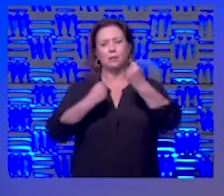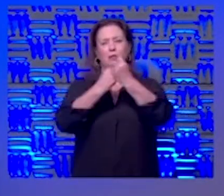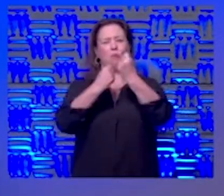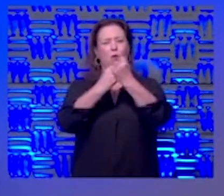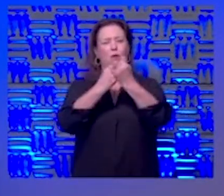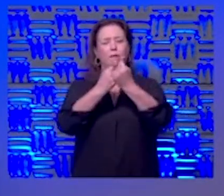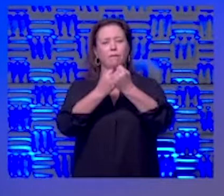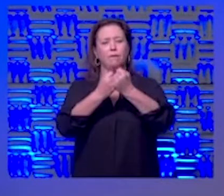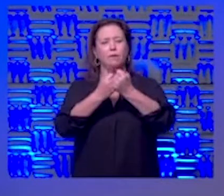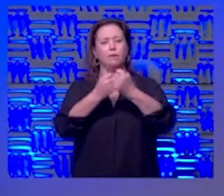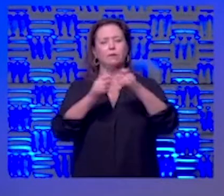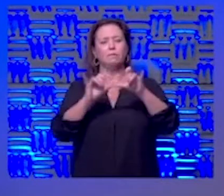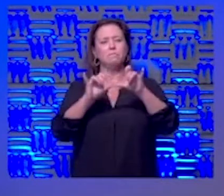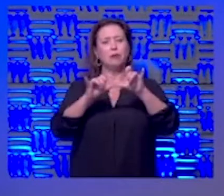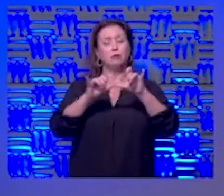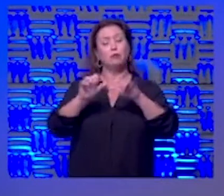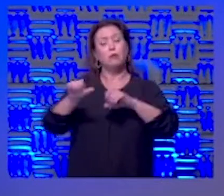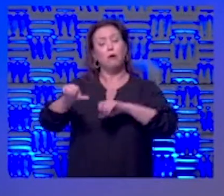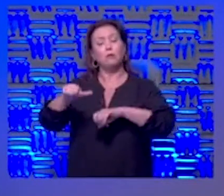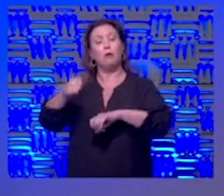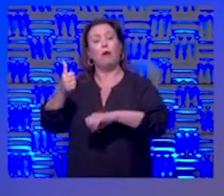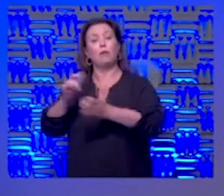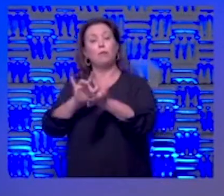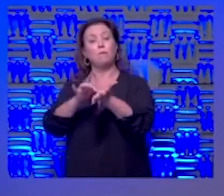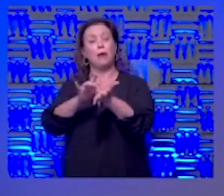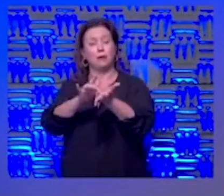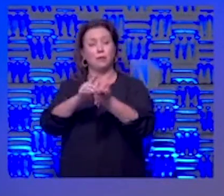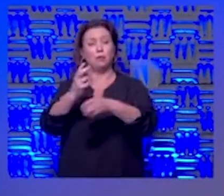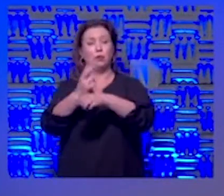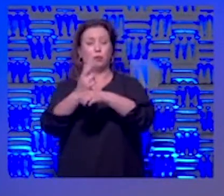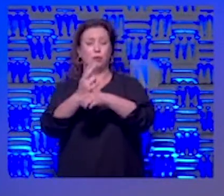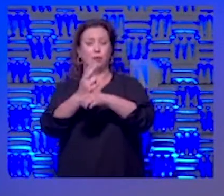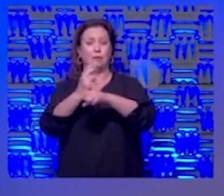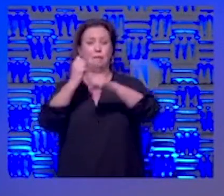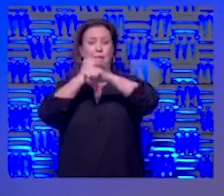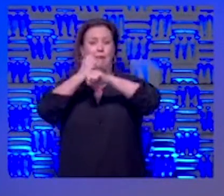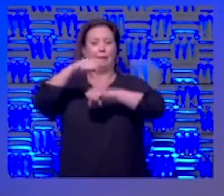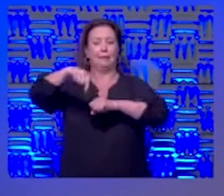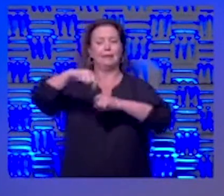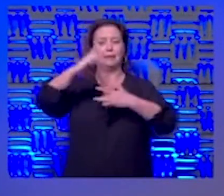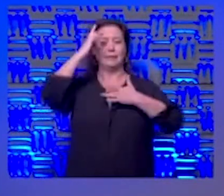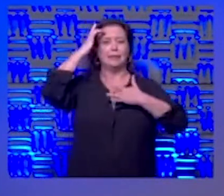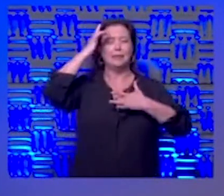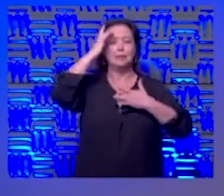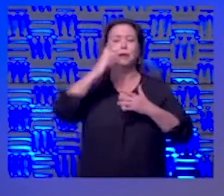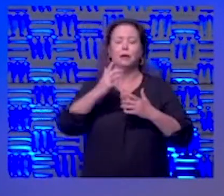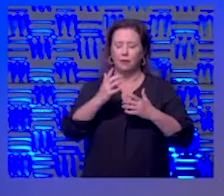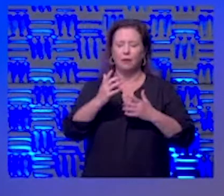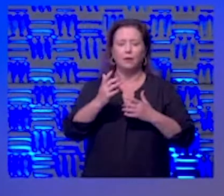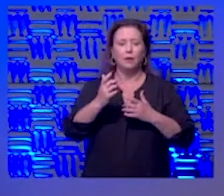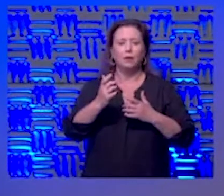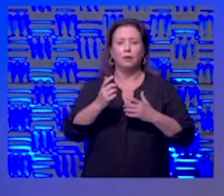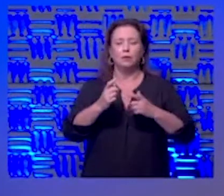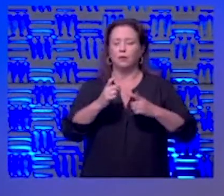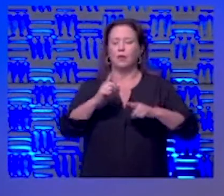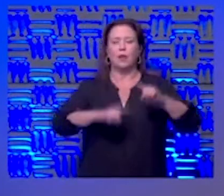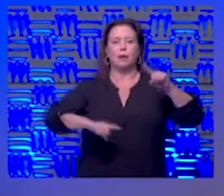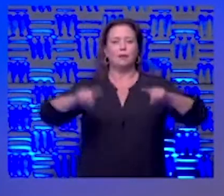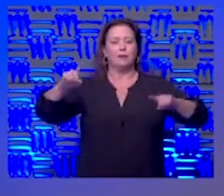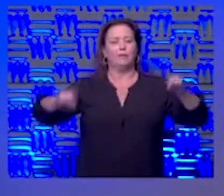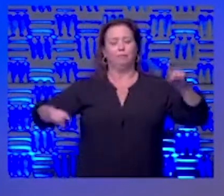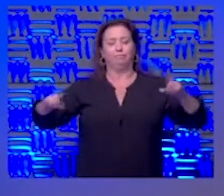supportive measures, but also have other drugs that we can use to help fight this disease as well. So there are a lot of different factors to